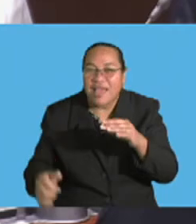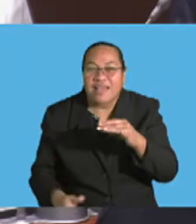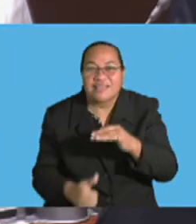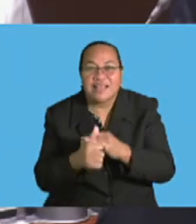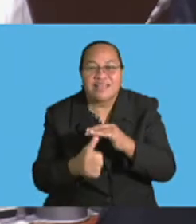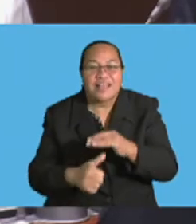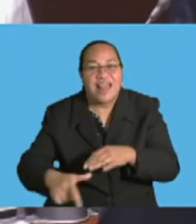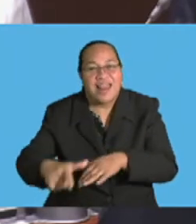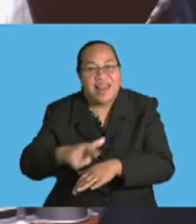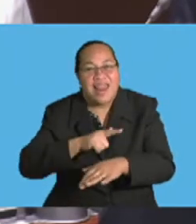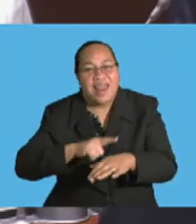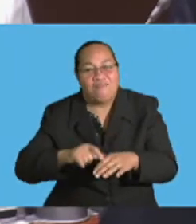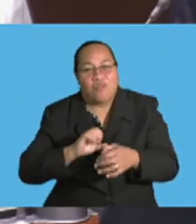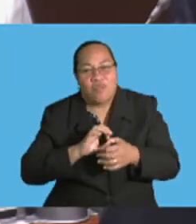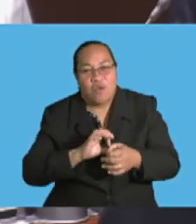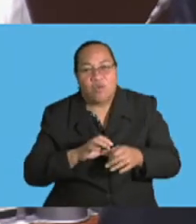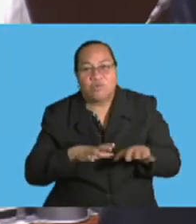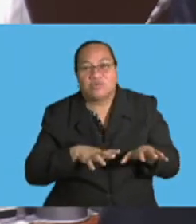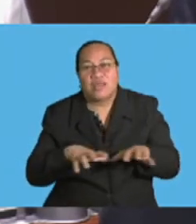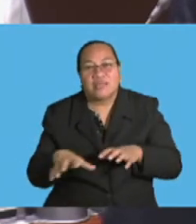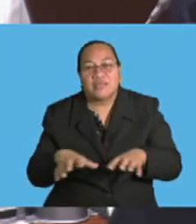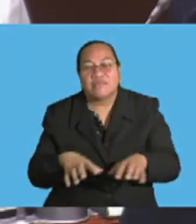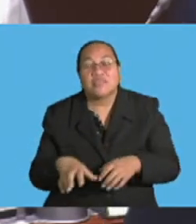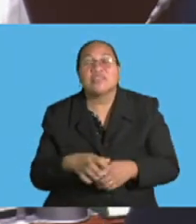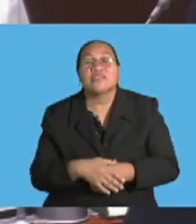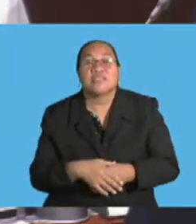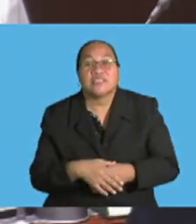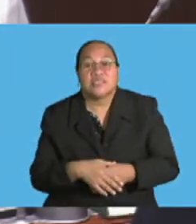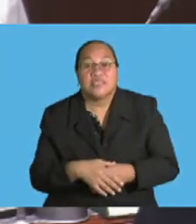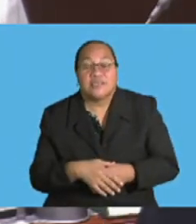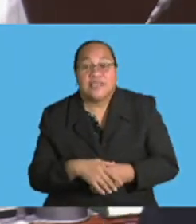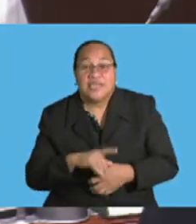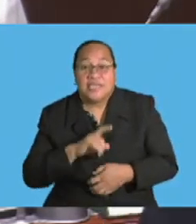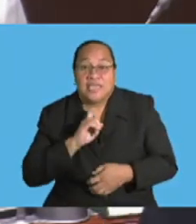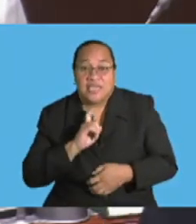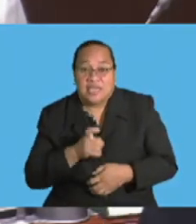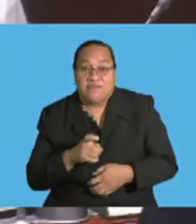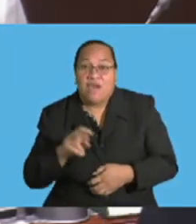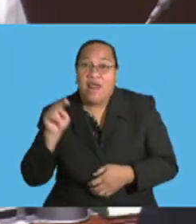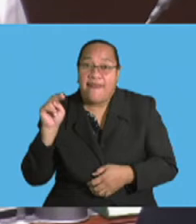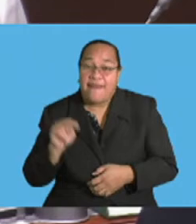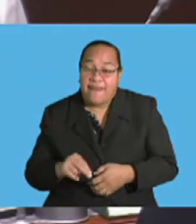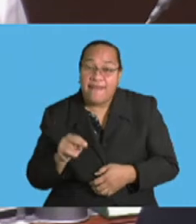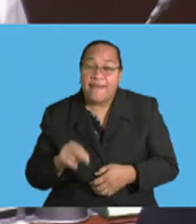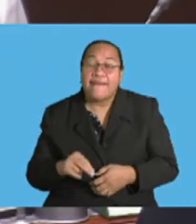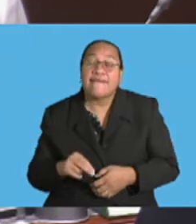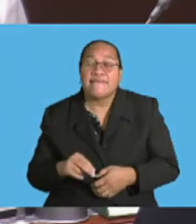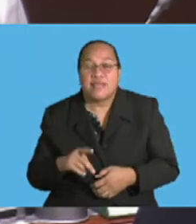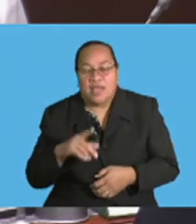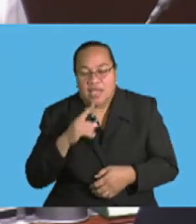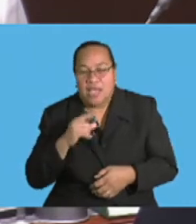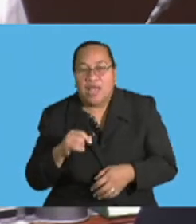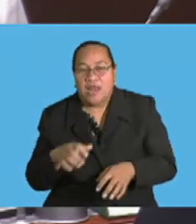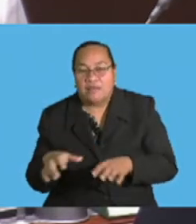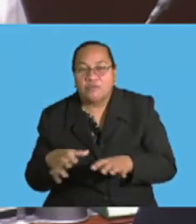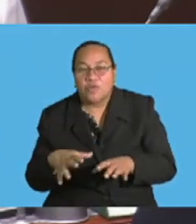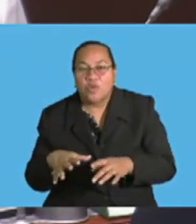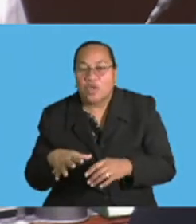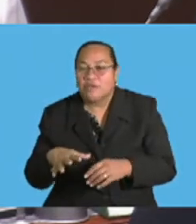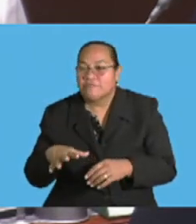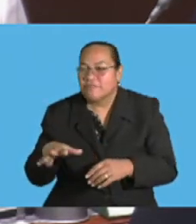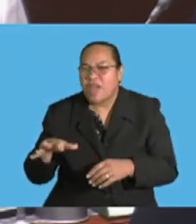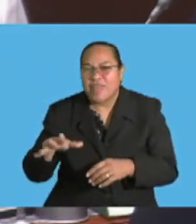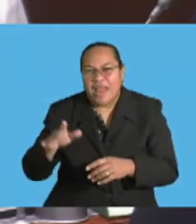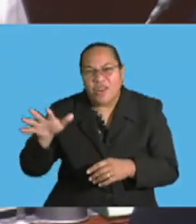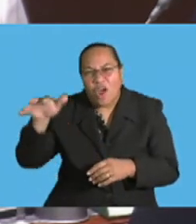the activities. Where appropriate, actively and with knowledge, represent the